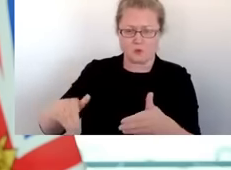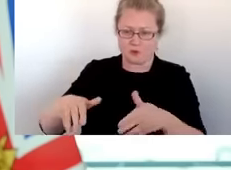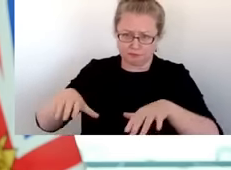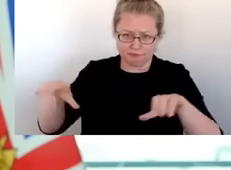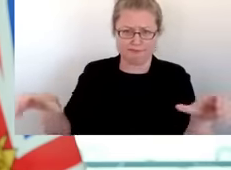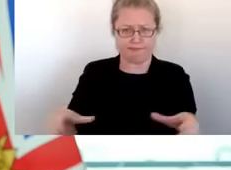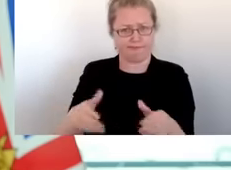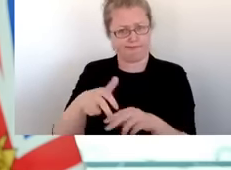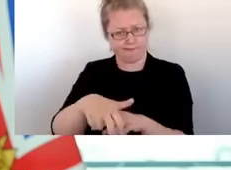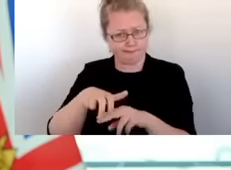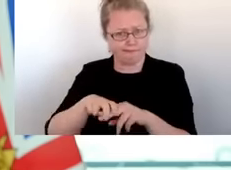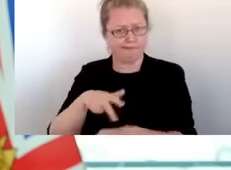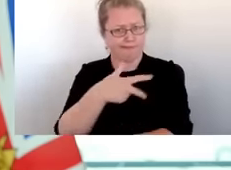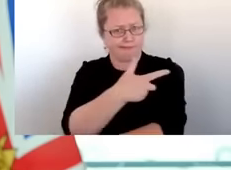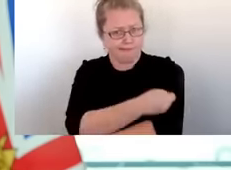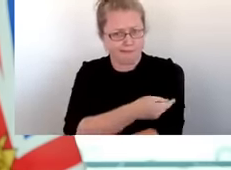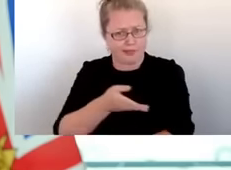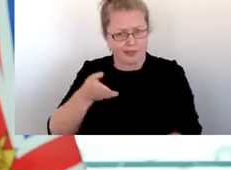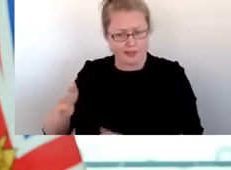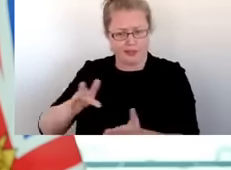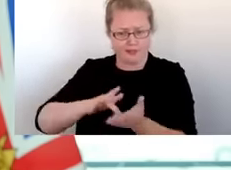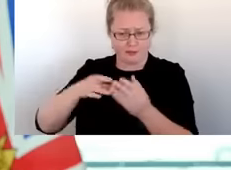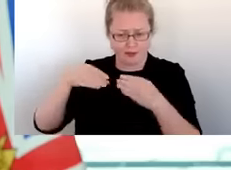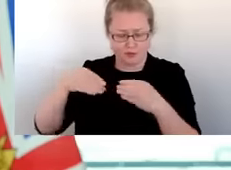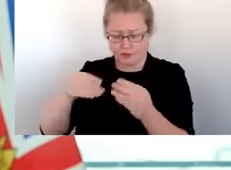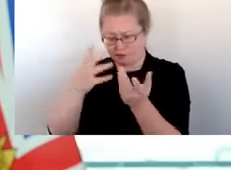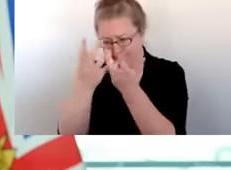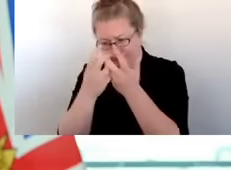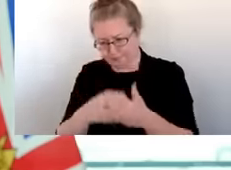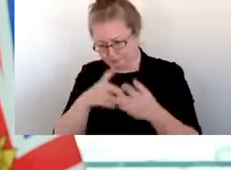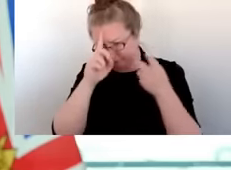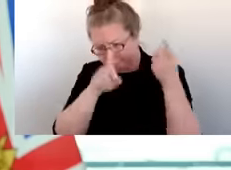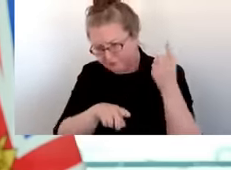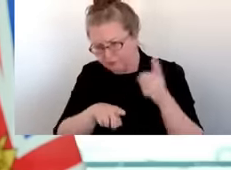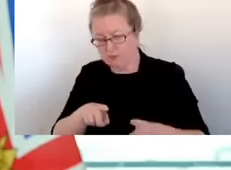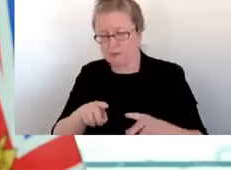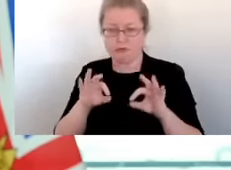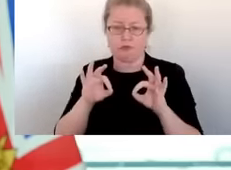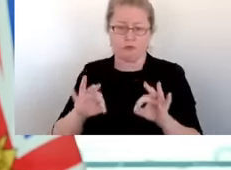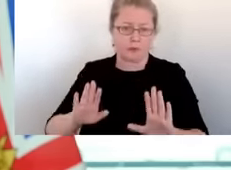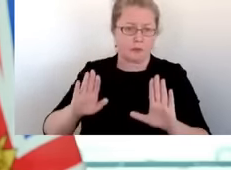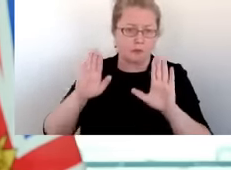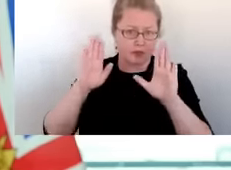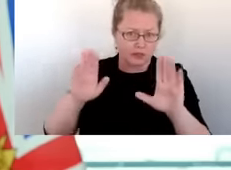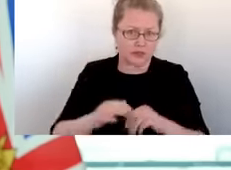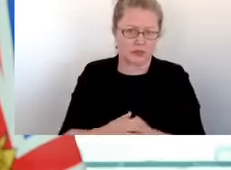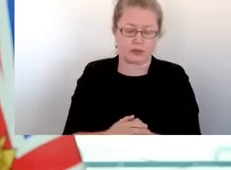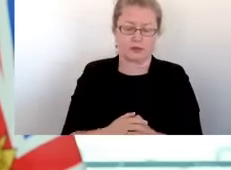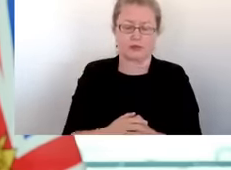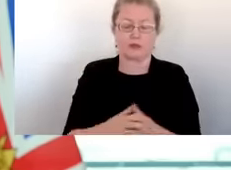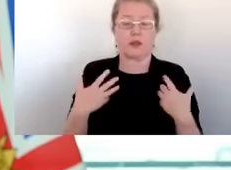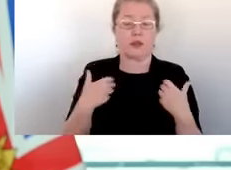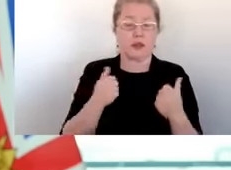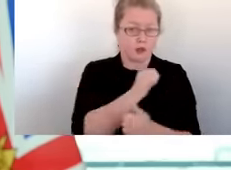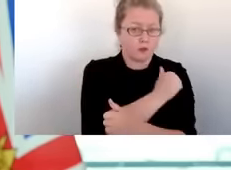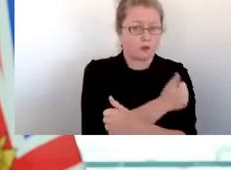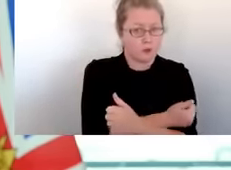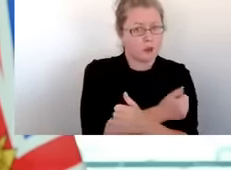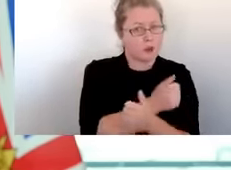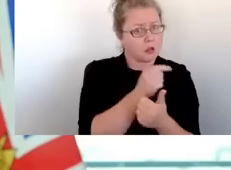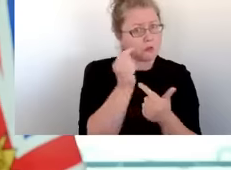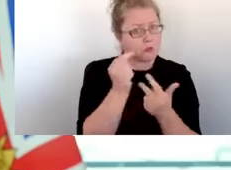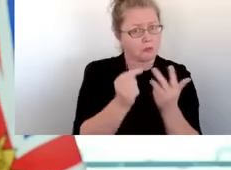They've really done a remarkable job in coordination with the BC Pharmacy Association. And the health authorities have done the